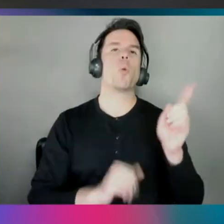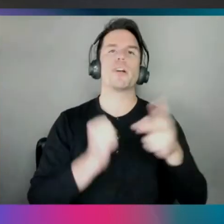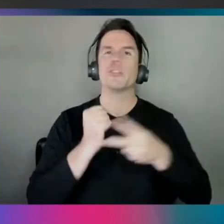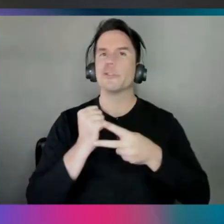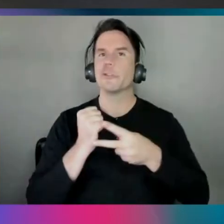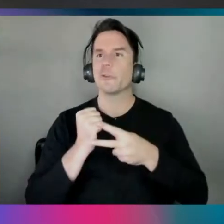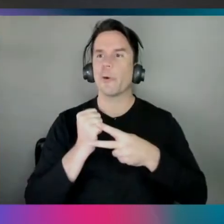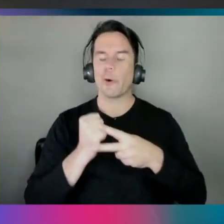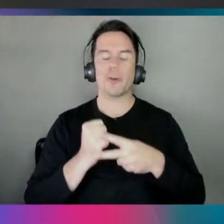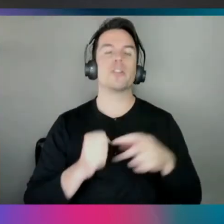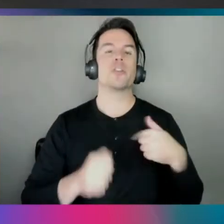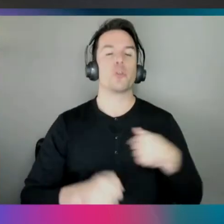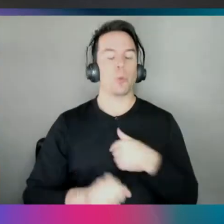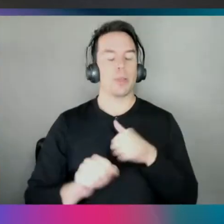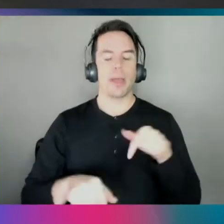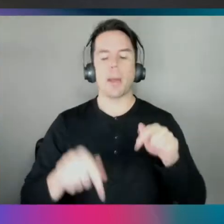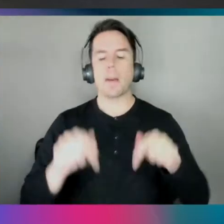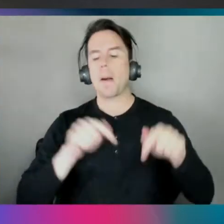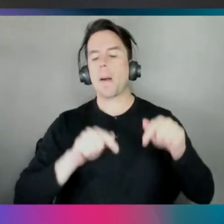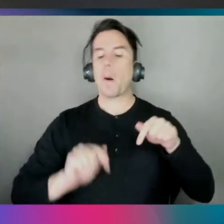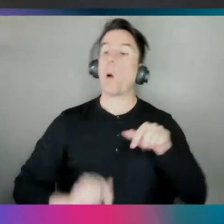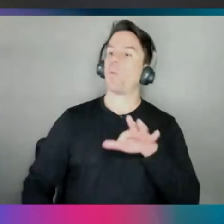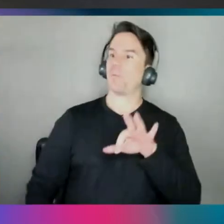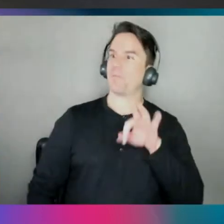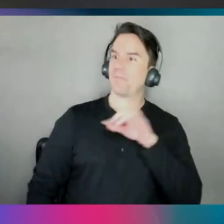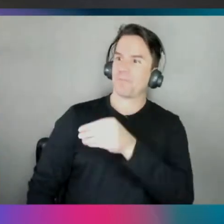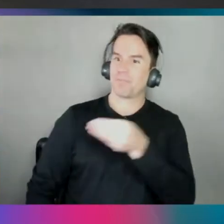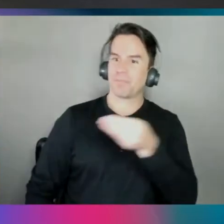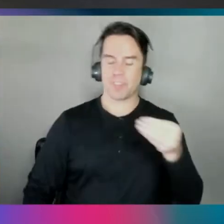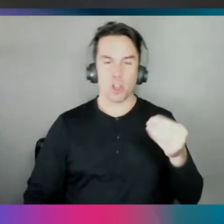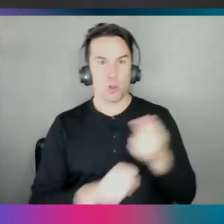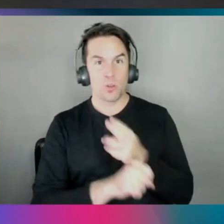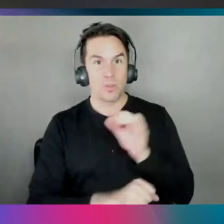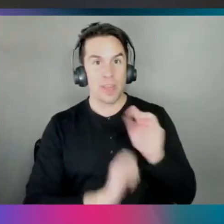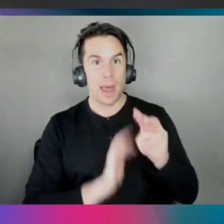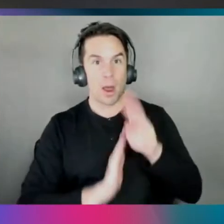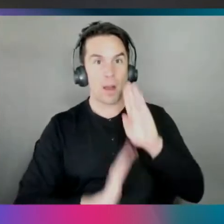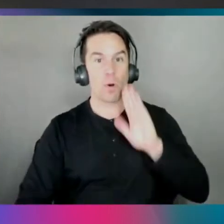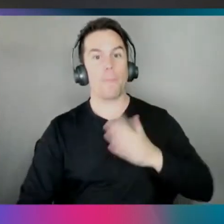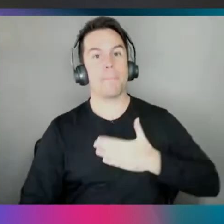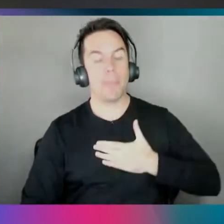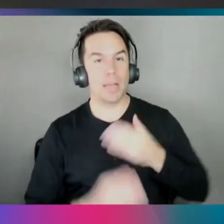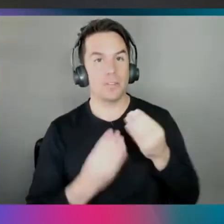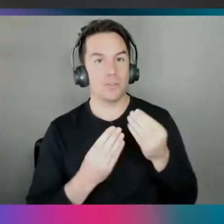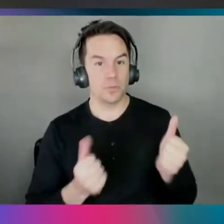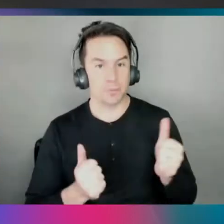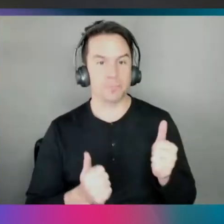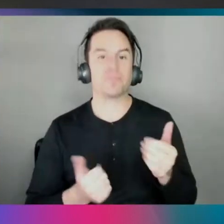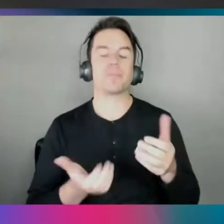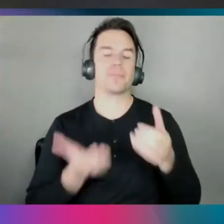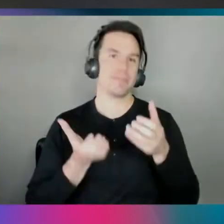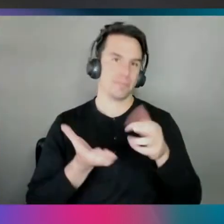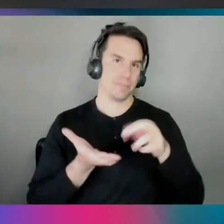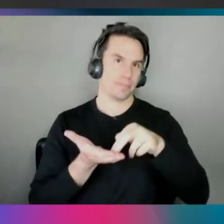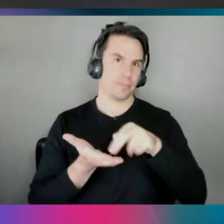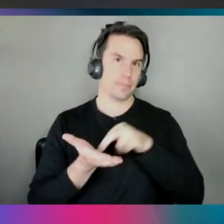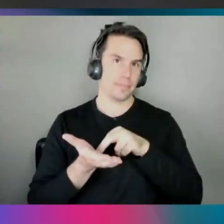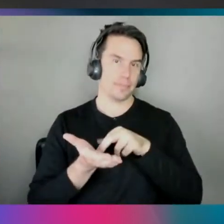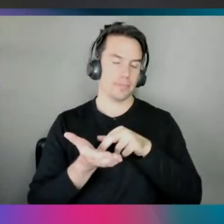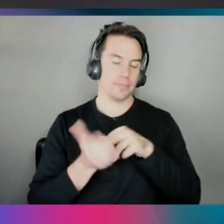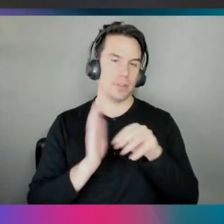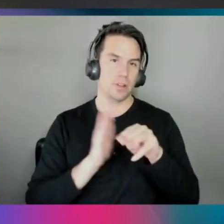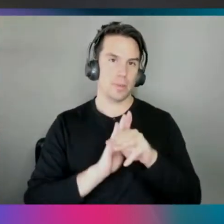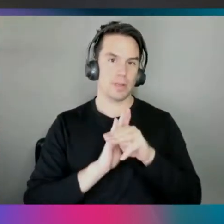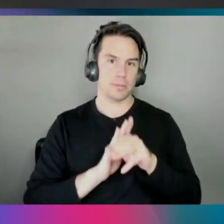model for my solution, right? So we want to register that model in et cetera. Because your model's the best